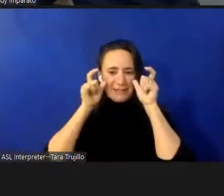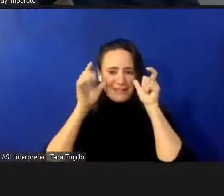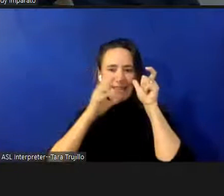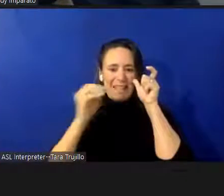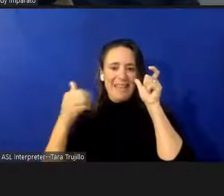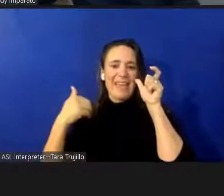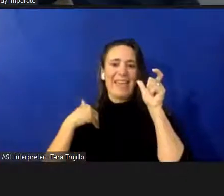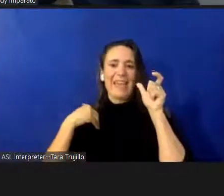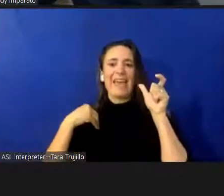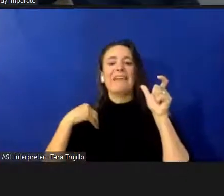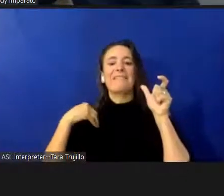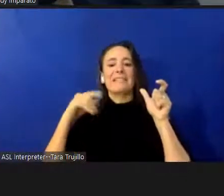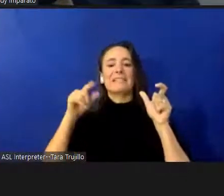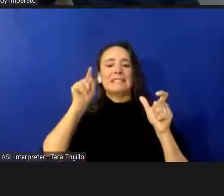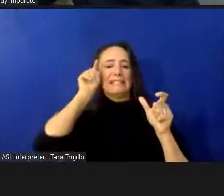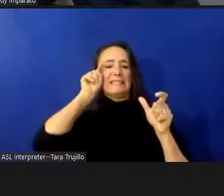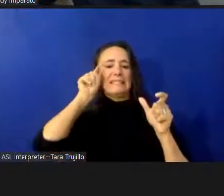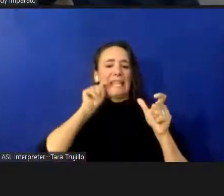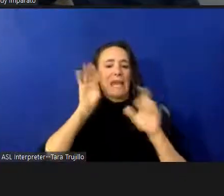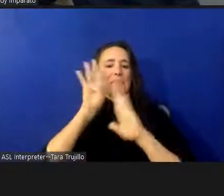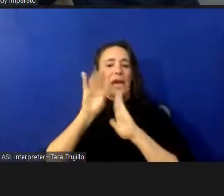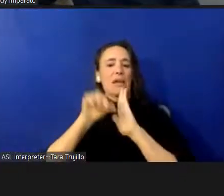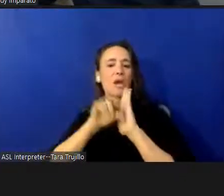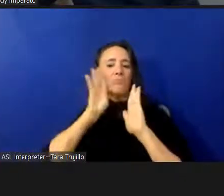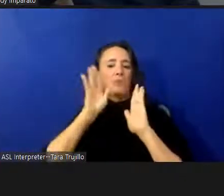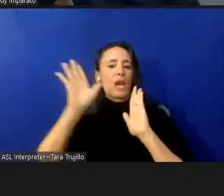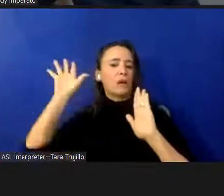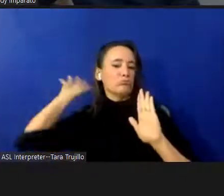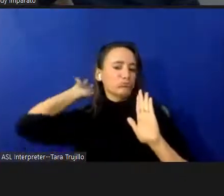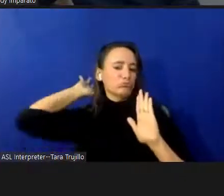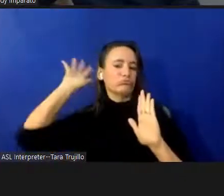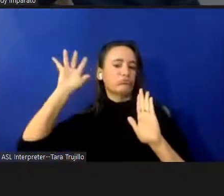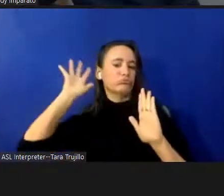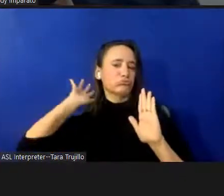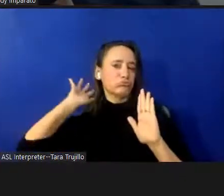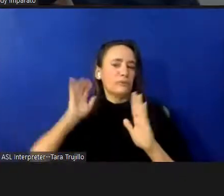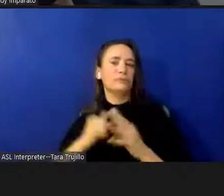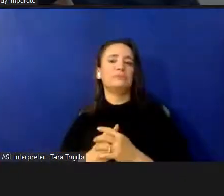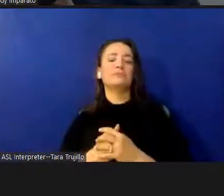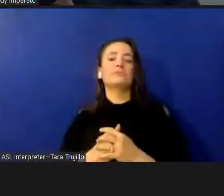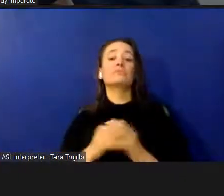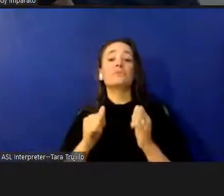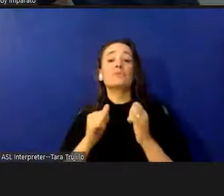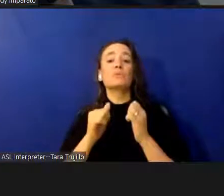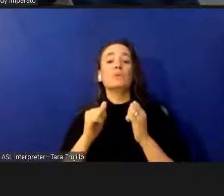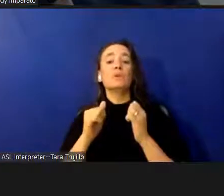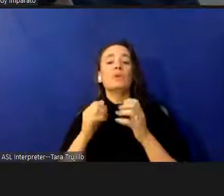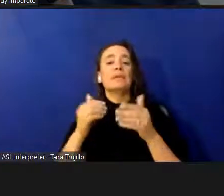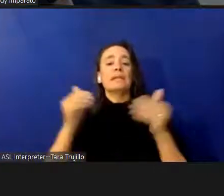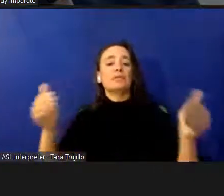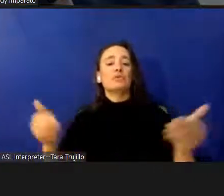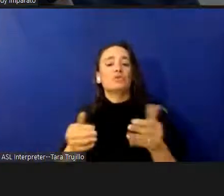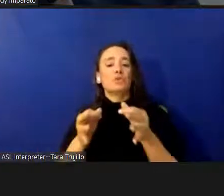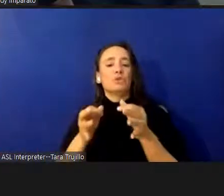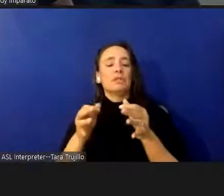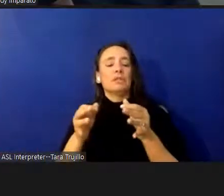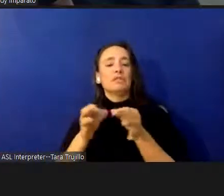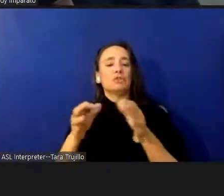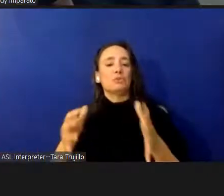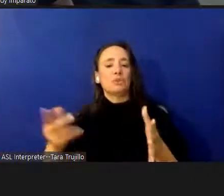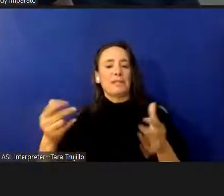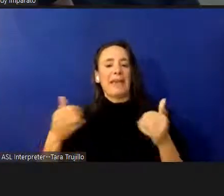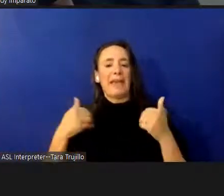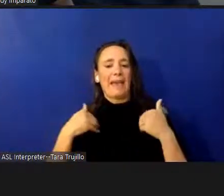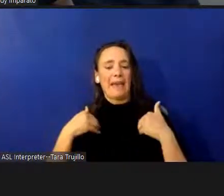tan background with a bookshelf. And I'd like to introduce our interpreters that we have on. If you would like to